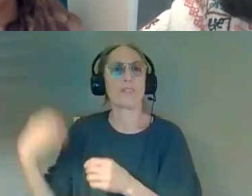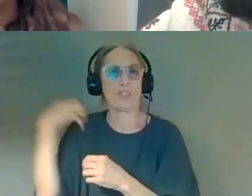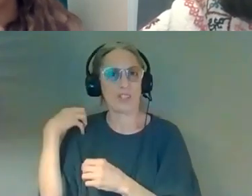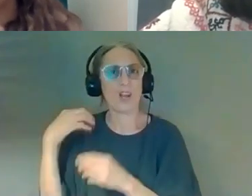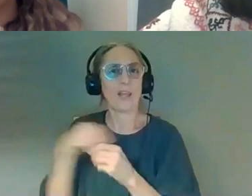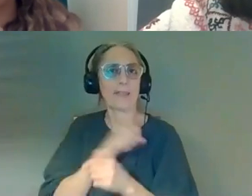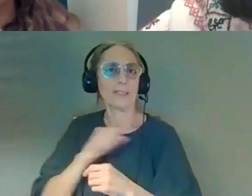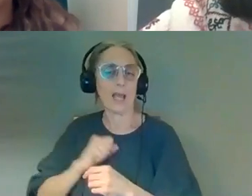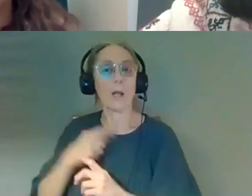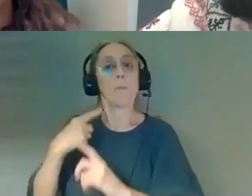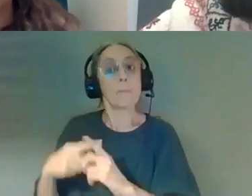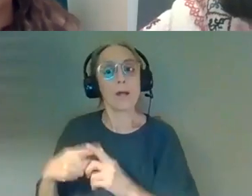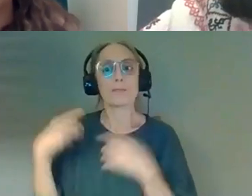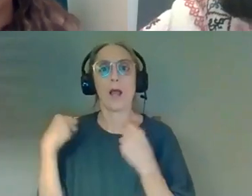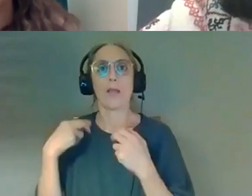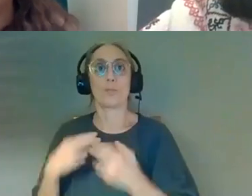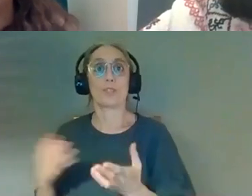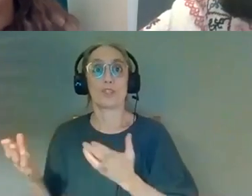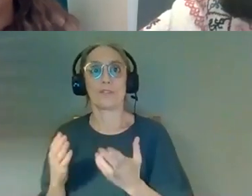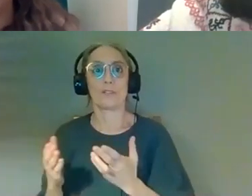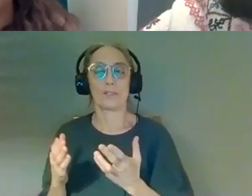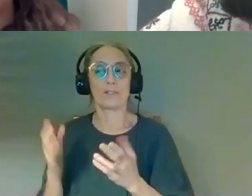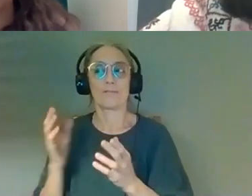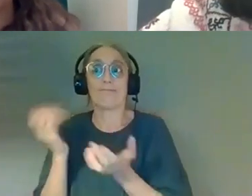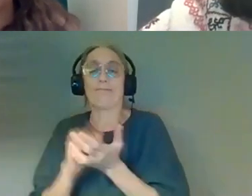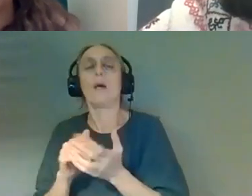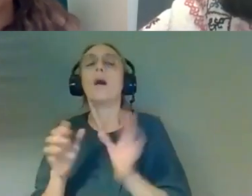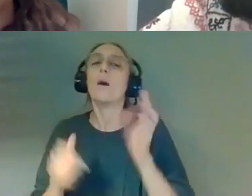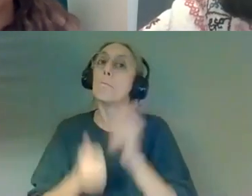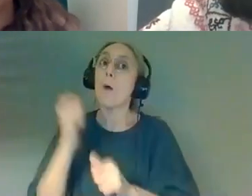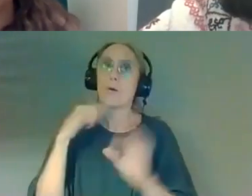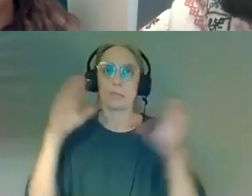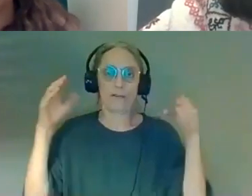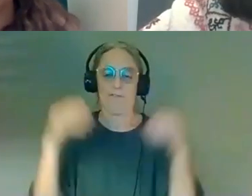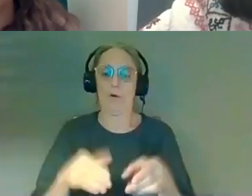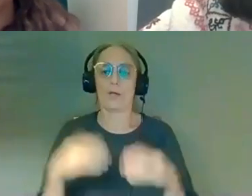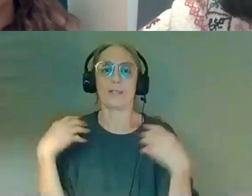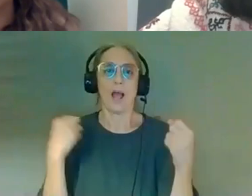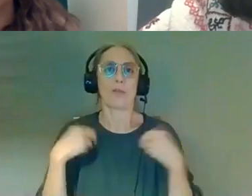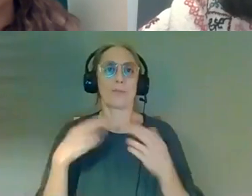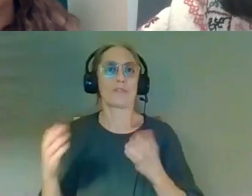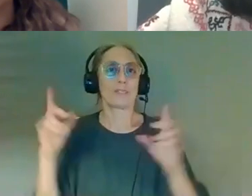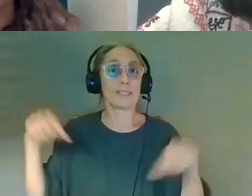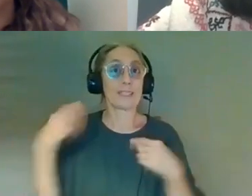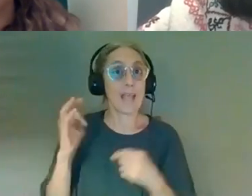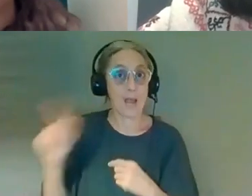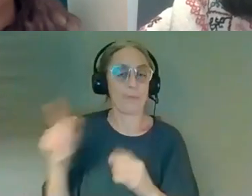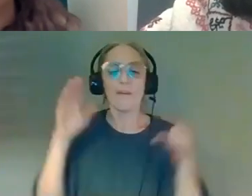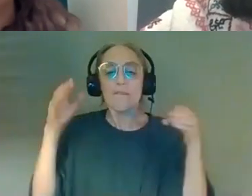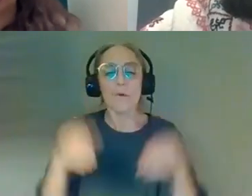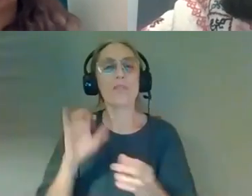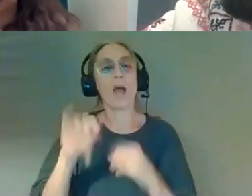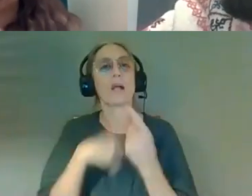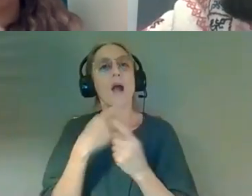And so that's all I've been doing mostly is Health and Human Services hearings since we've been home for COVID since April. Yeah, sure. So it's